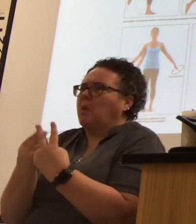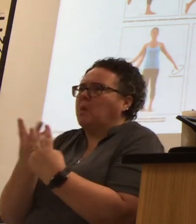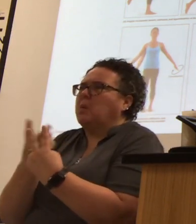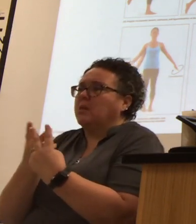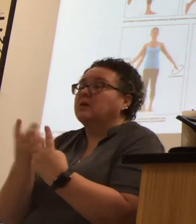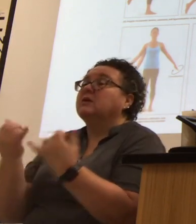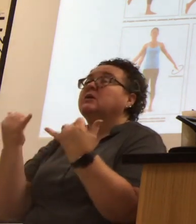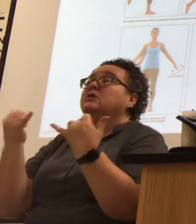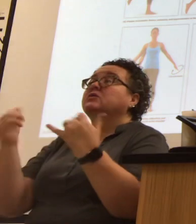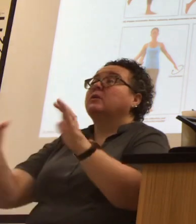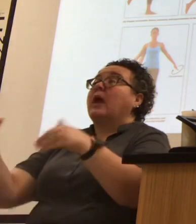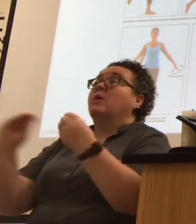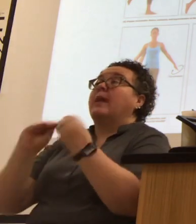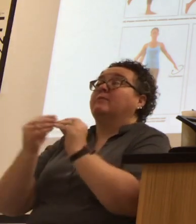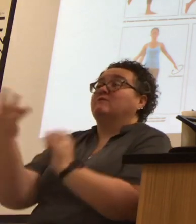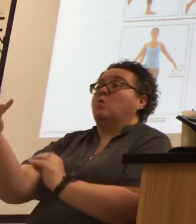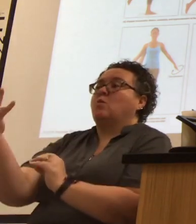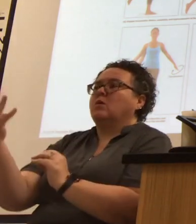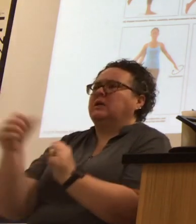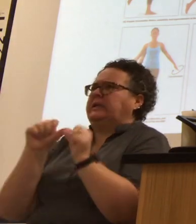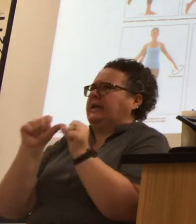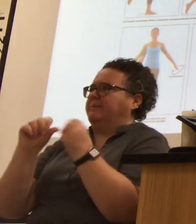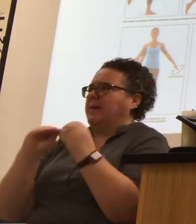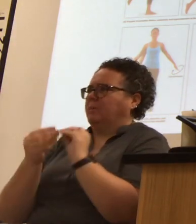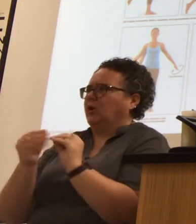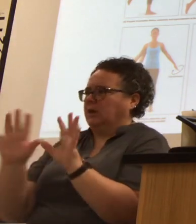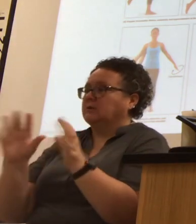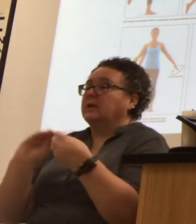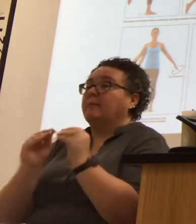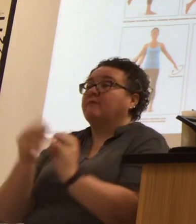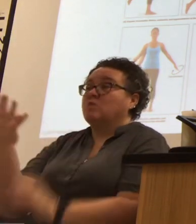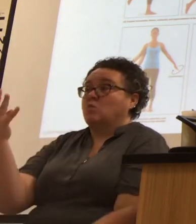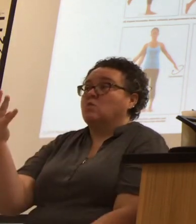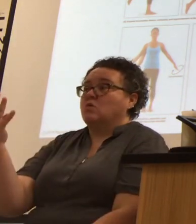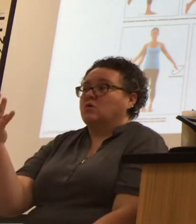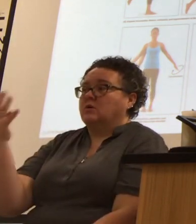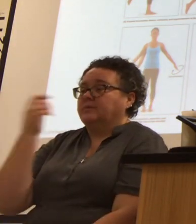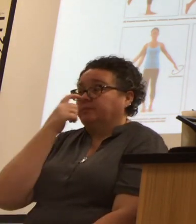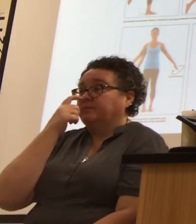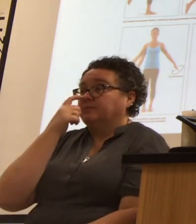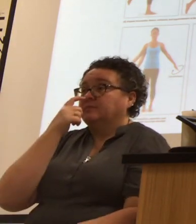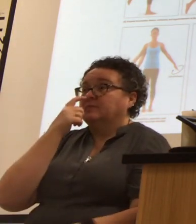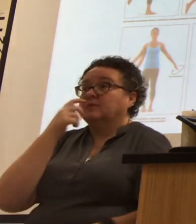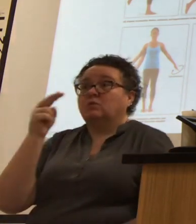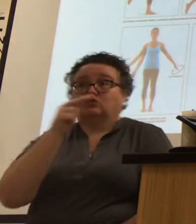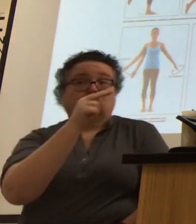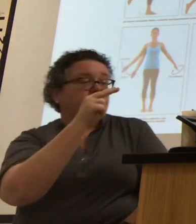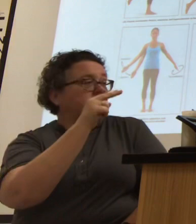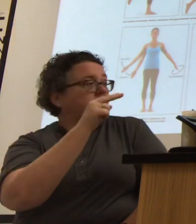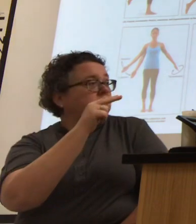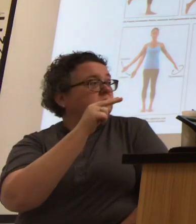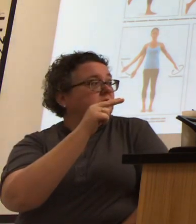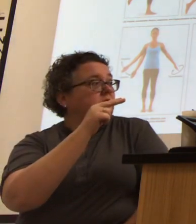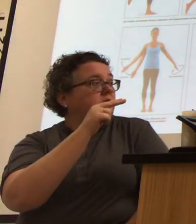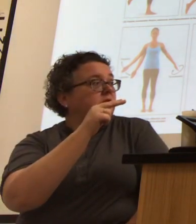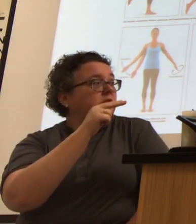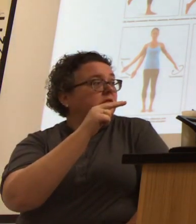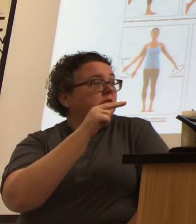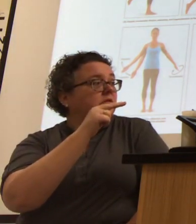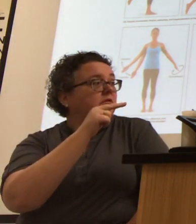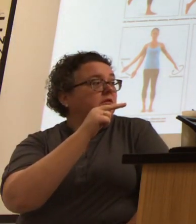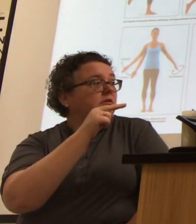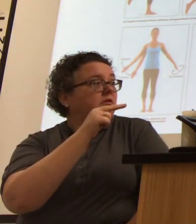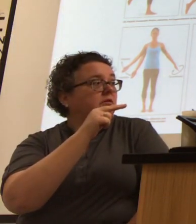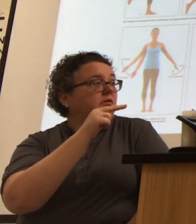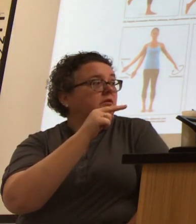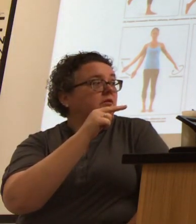we're on number 4. Just keep numbering. Number 4. Okay, I'm going to start like this. But don't name this. I'm going to start like this and name the movement. I'm just going to go like this.